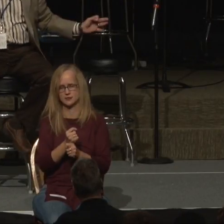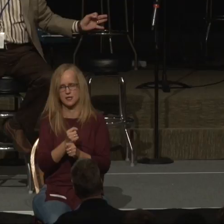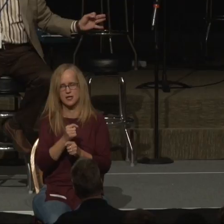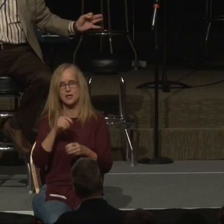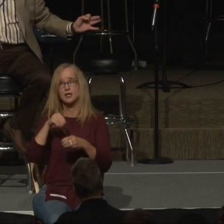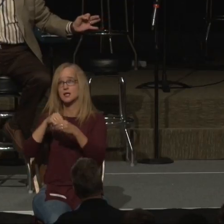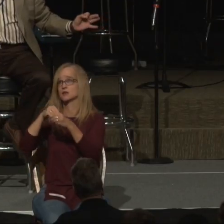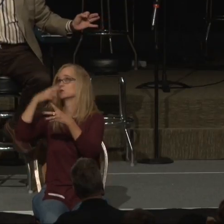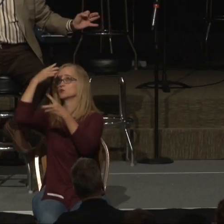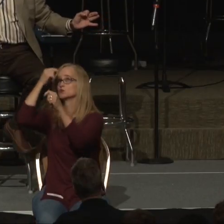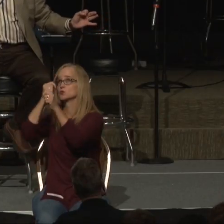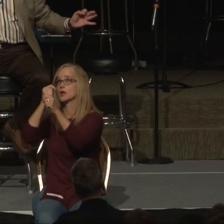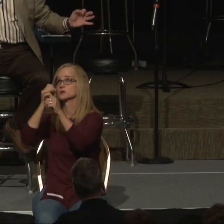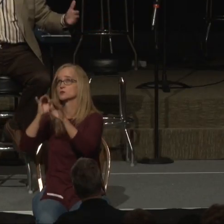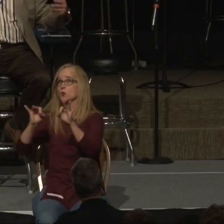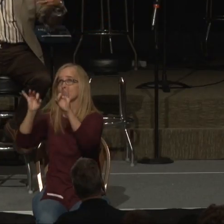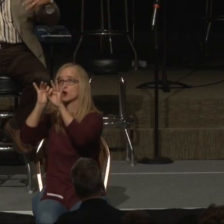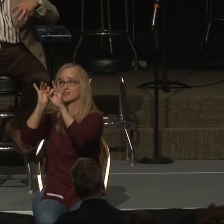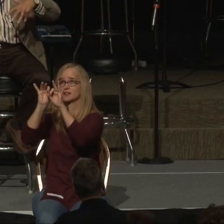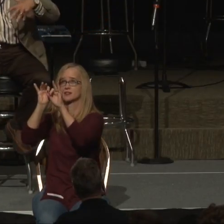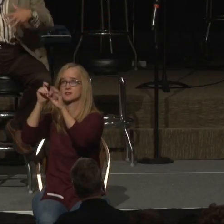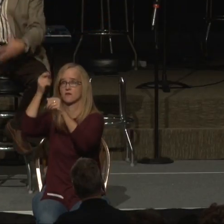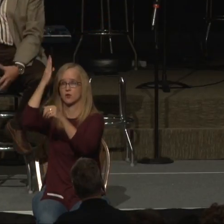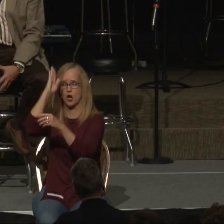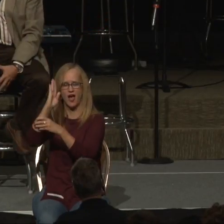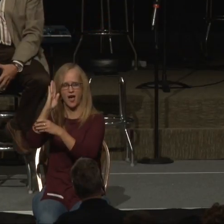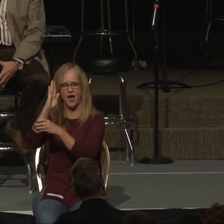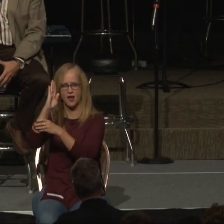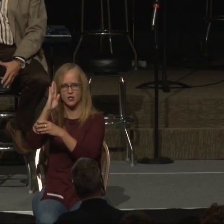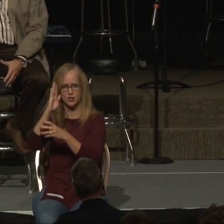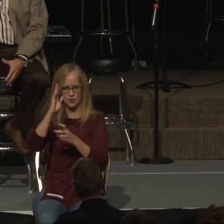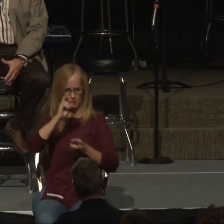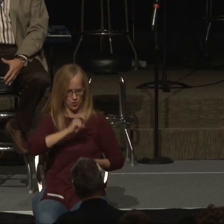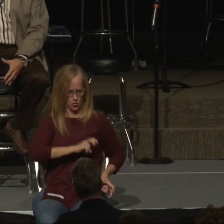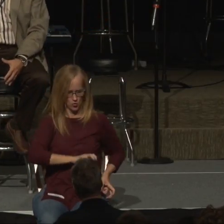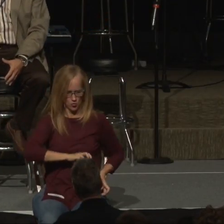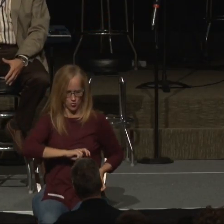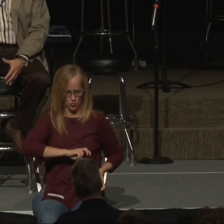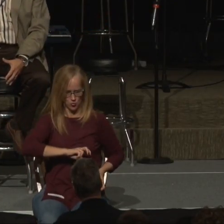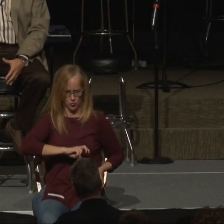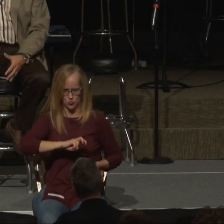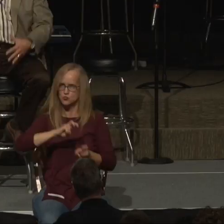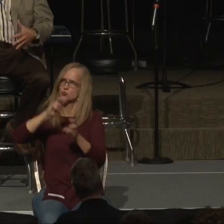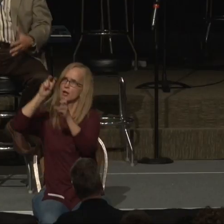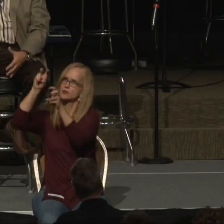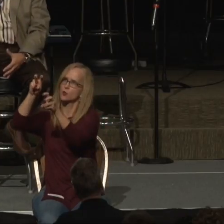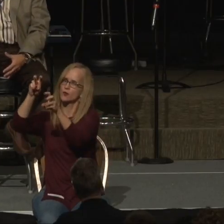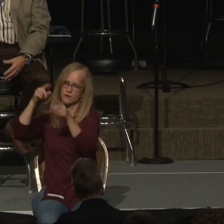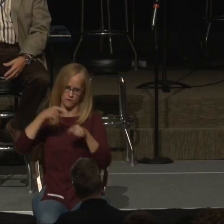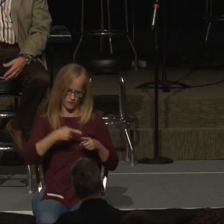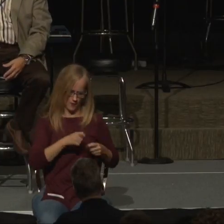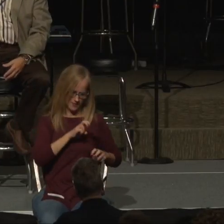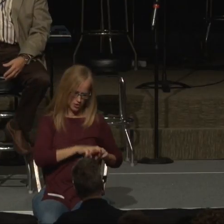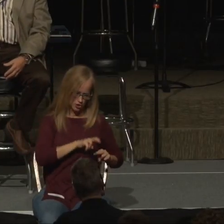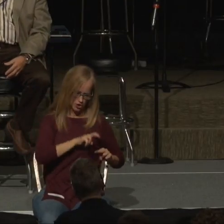of God, just transpose what you just saw and laughed at from the chair to how